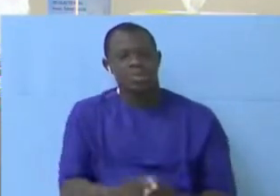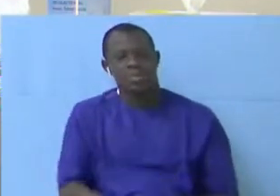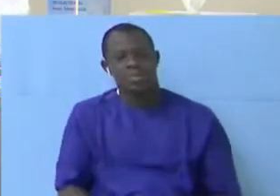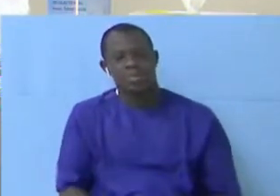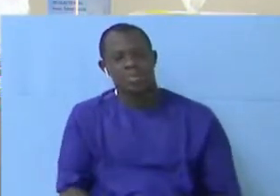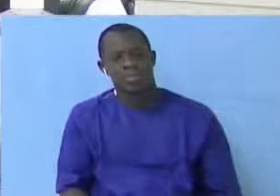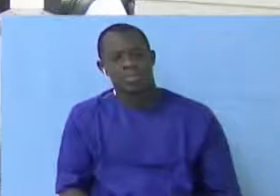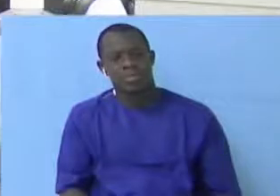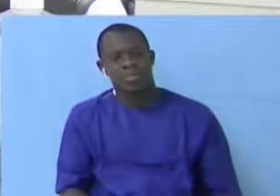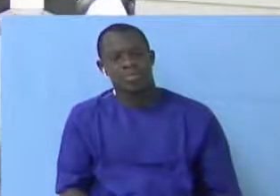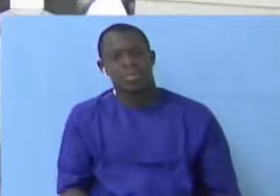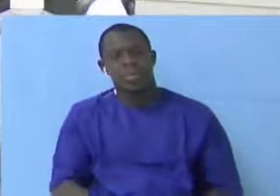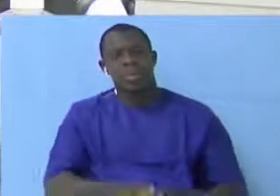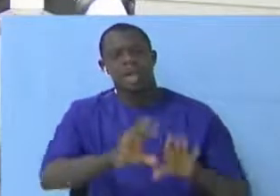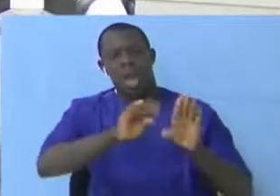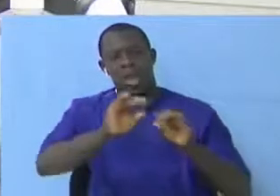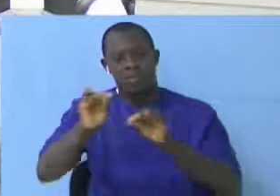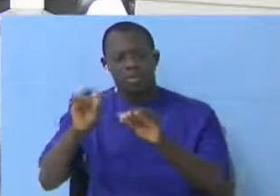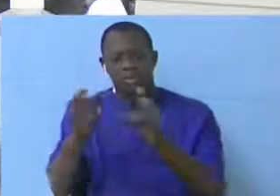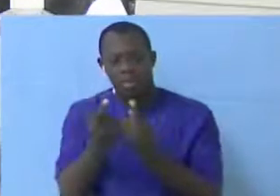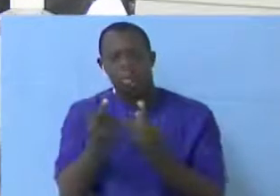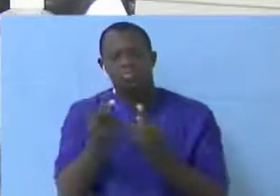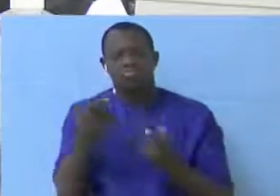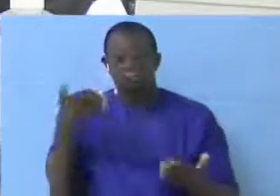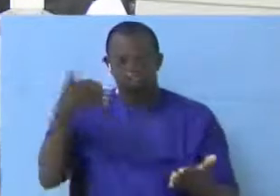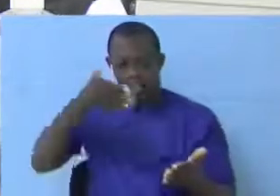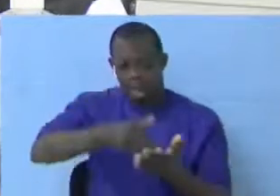events leading to the arrest. Yes.